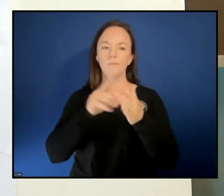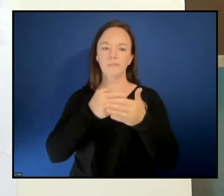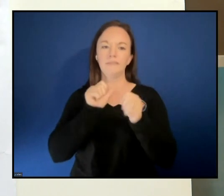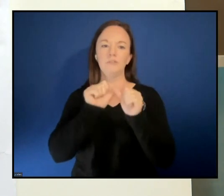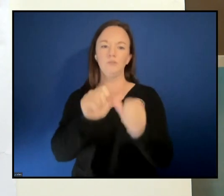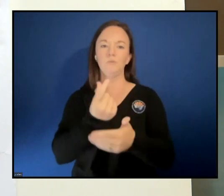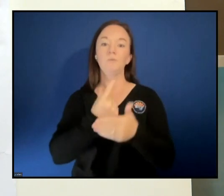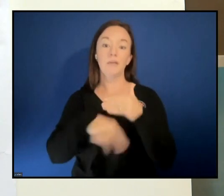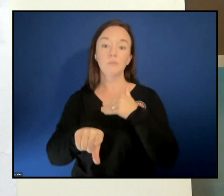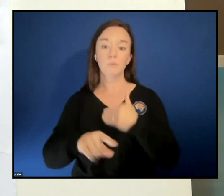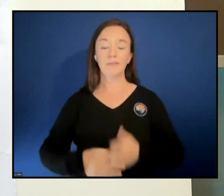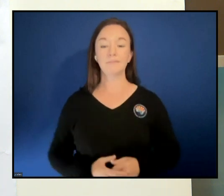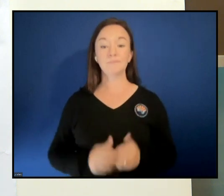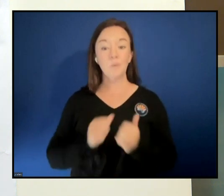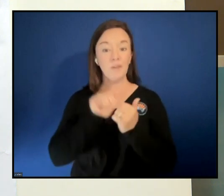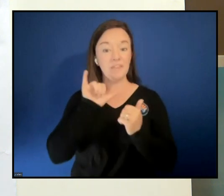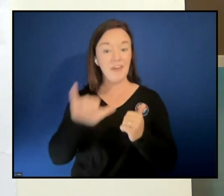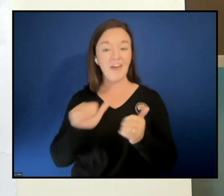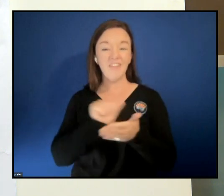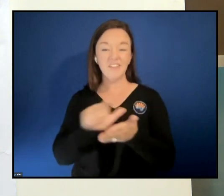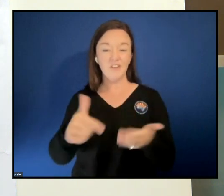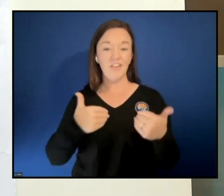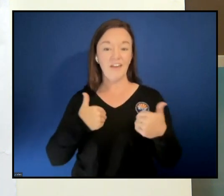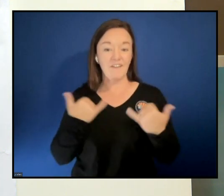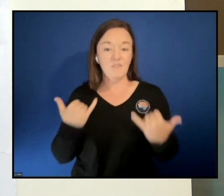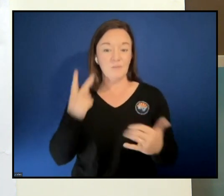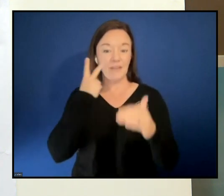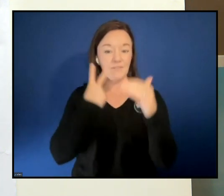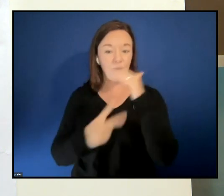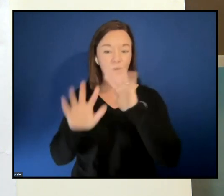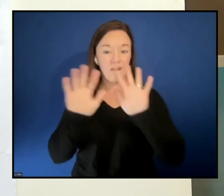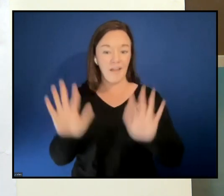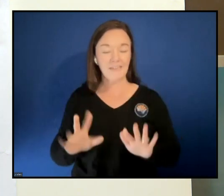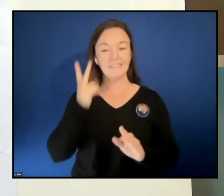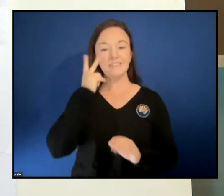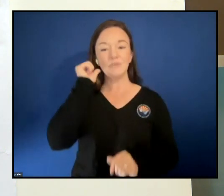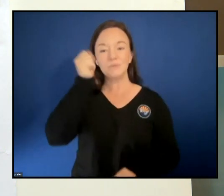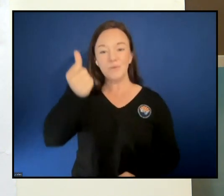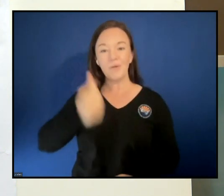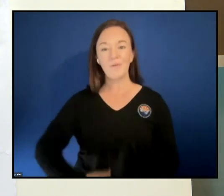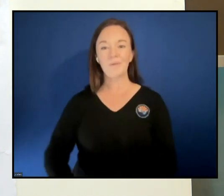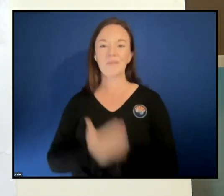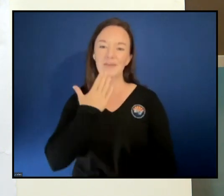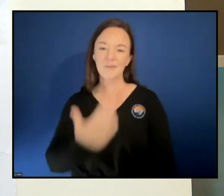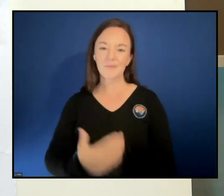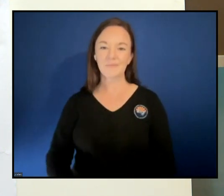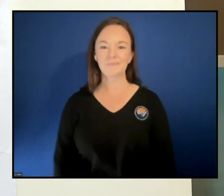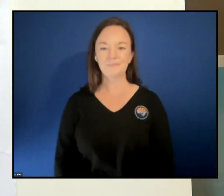So with that, that's all I have for your forecast today, and we'll see you guys tomorrow. Thank you.